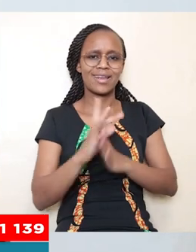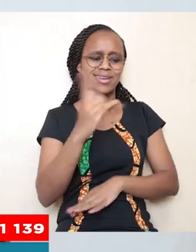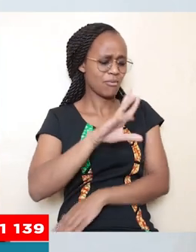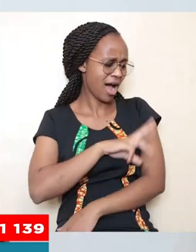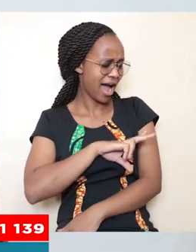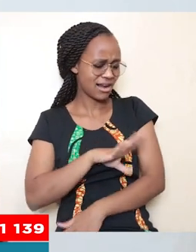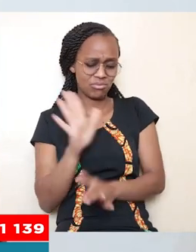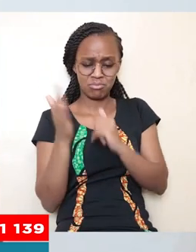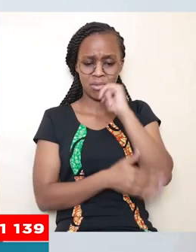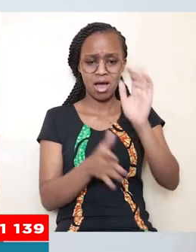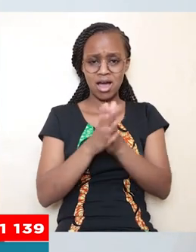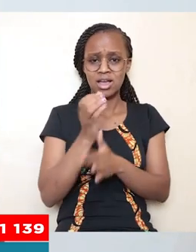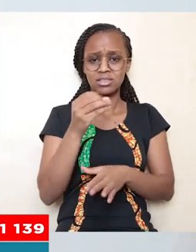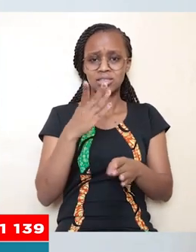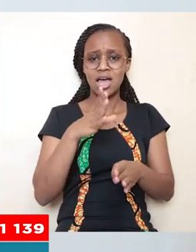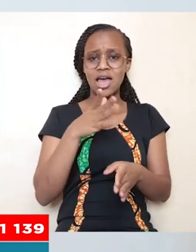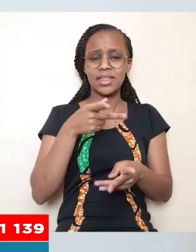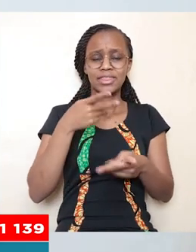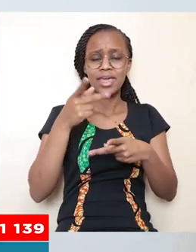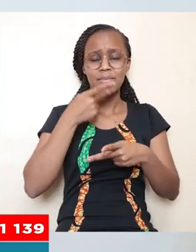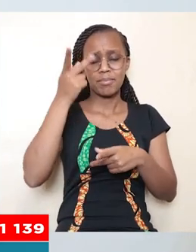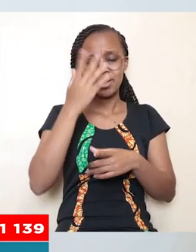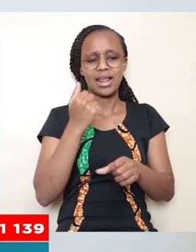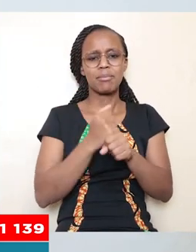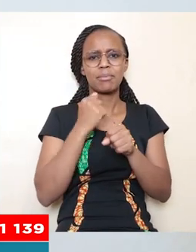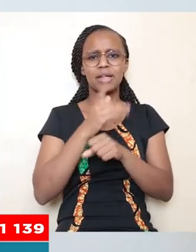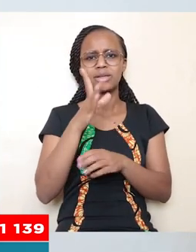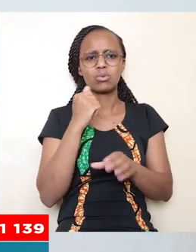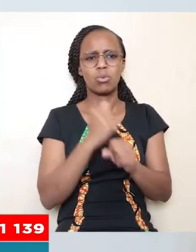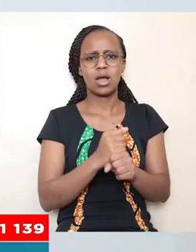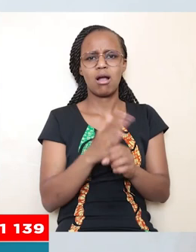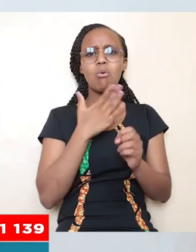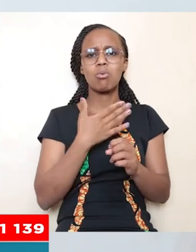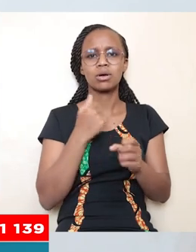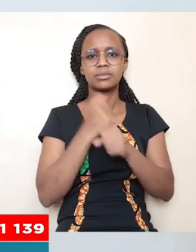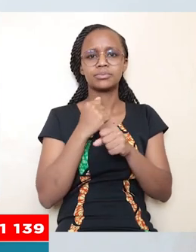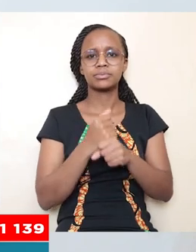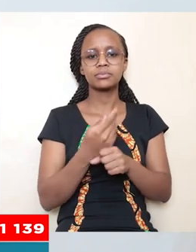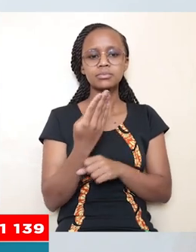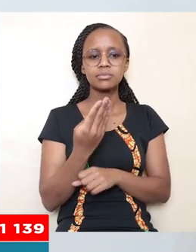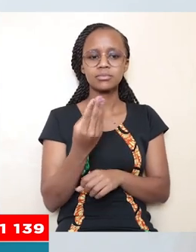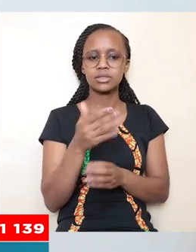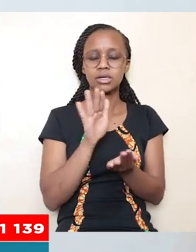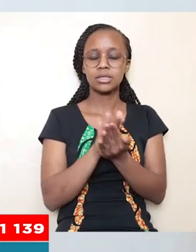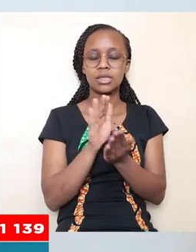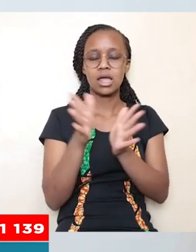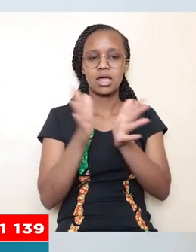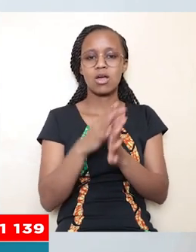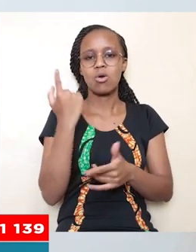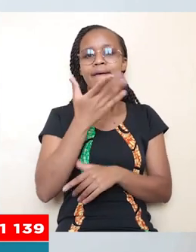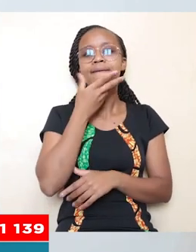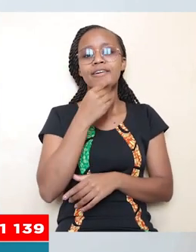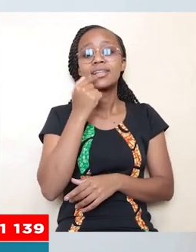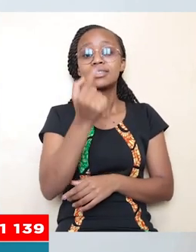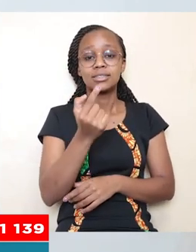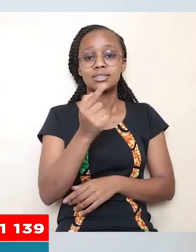with an attitude sold to you by your father. Even when you want to do investment, it is only your father who